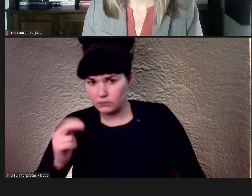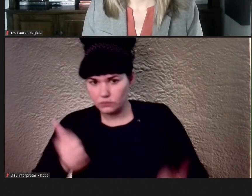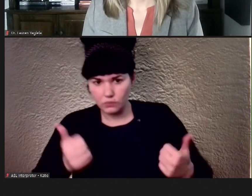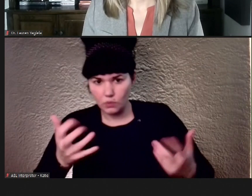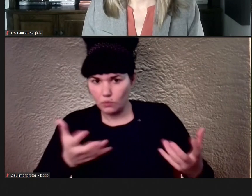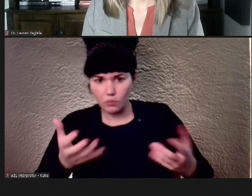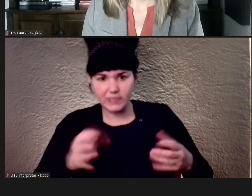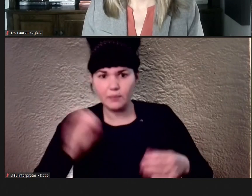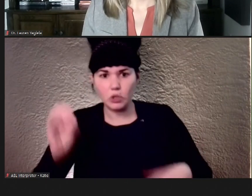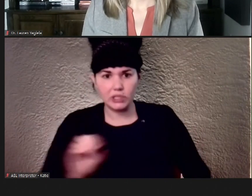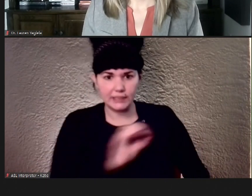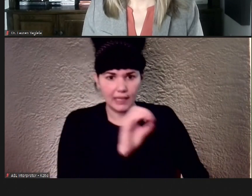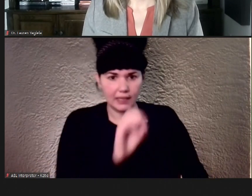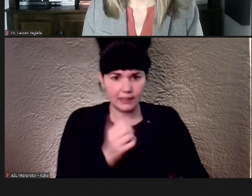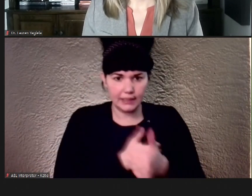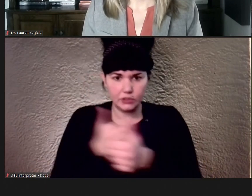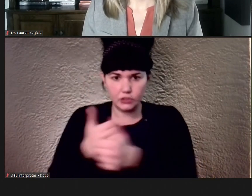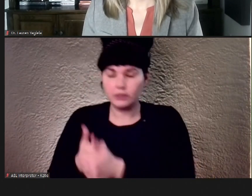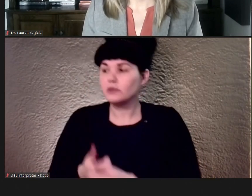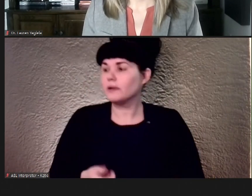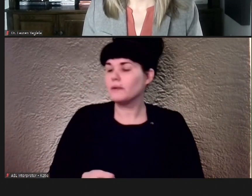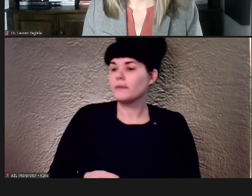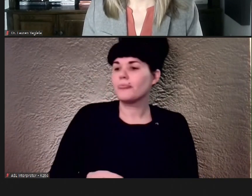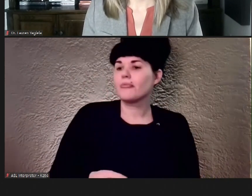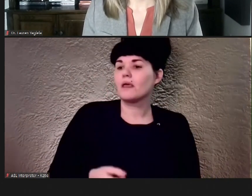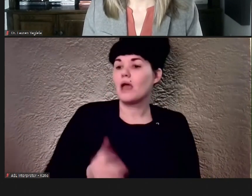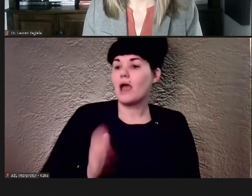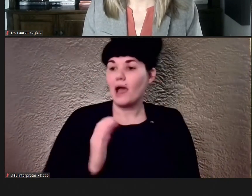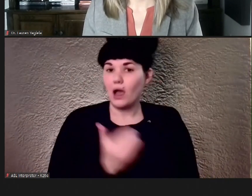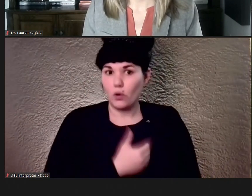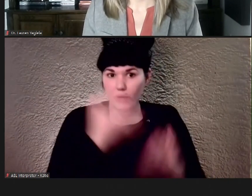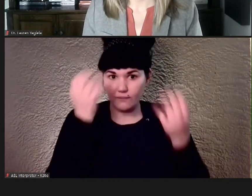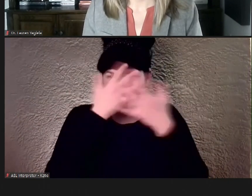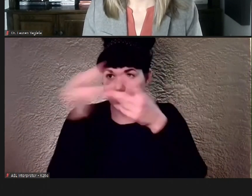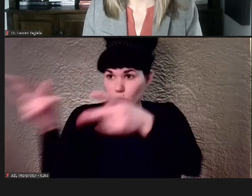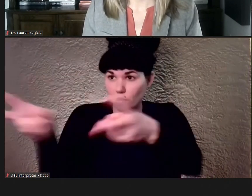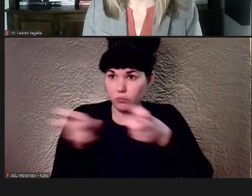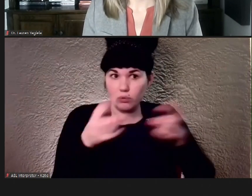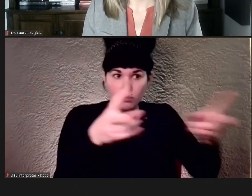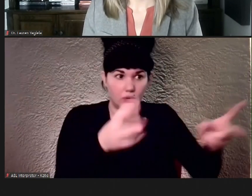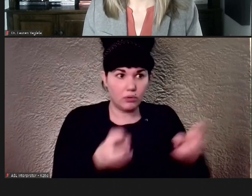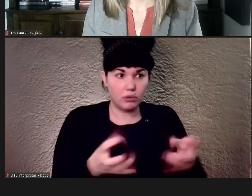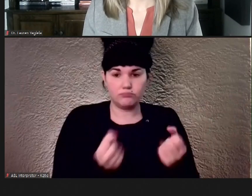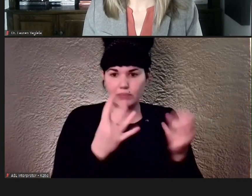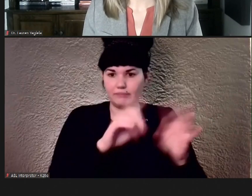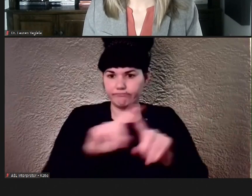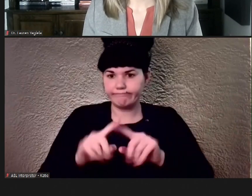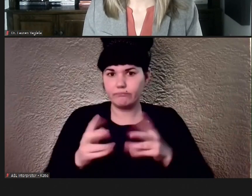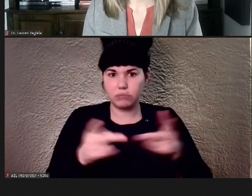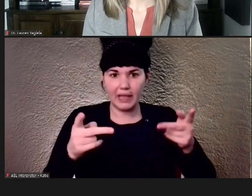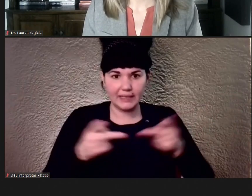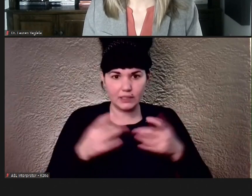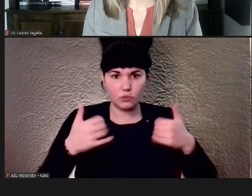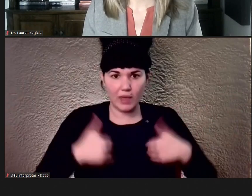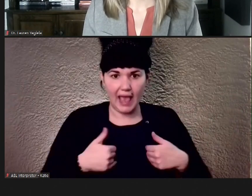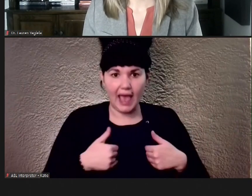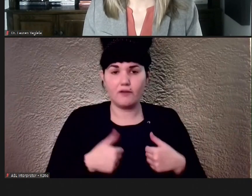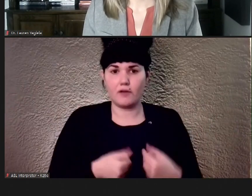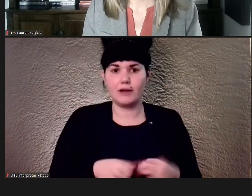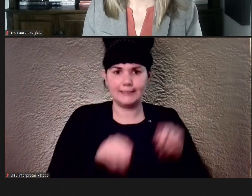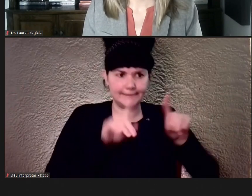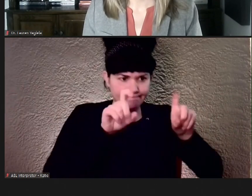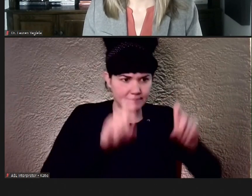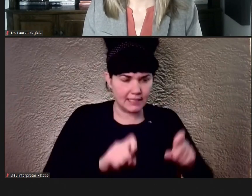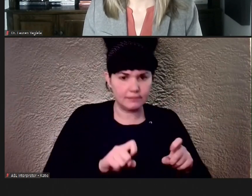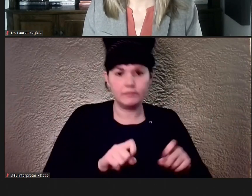Our information is pulled together from a variety of sources. So we've got our sequencing that we're doing at the Bureau of Laboratories. There's a little bit of sequencing that's being